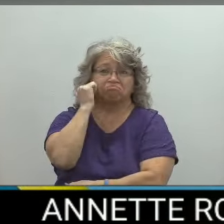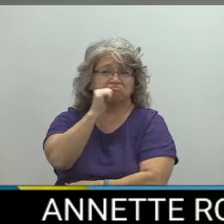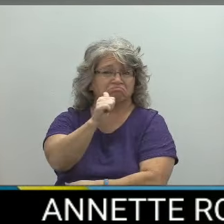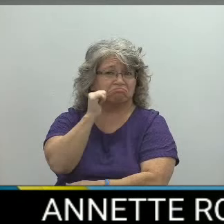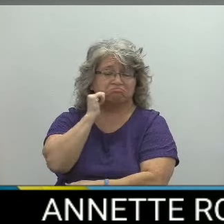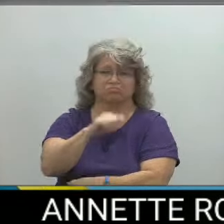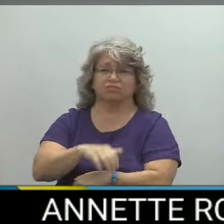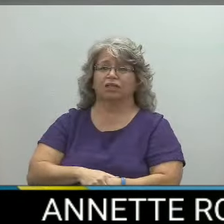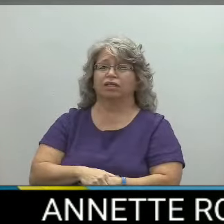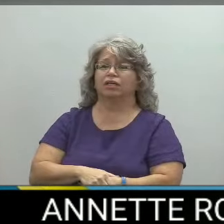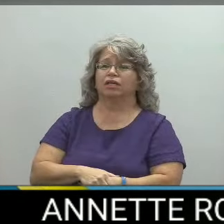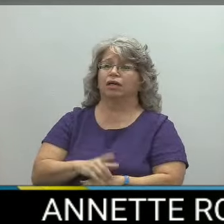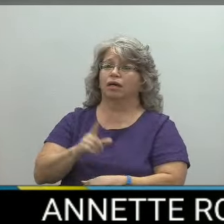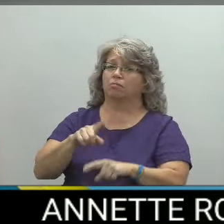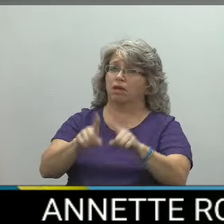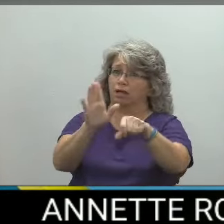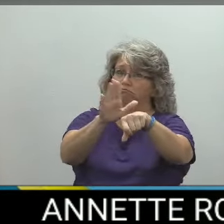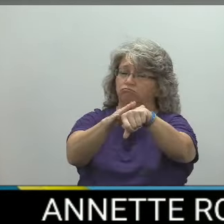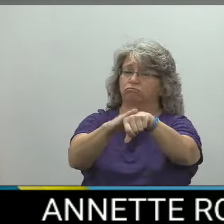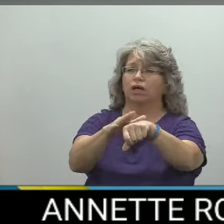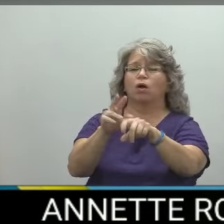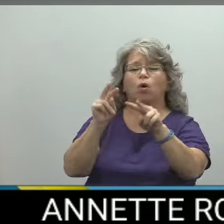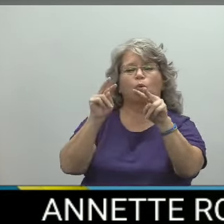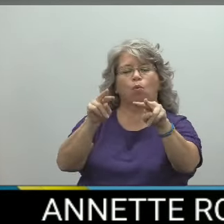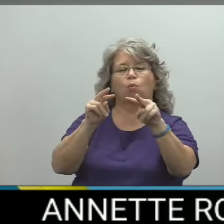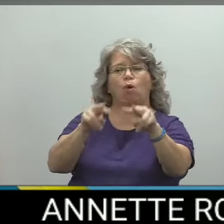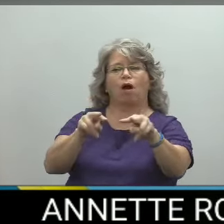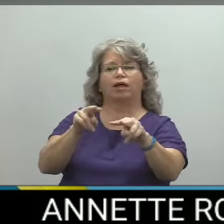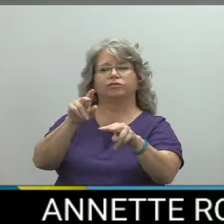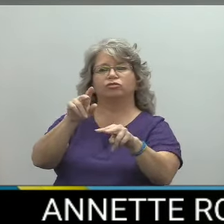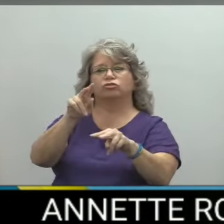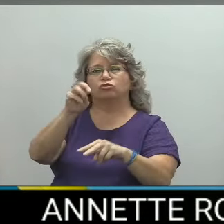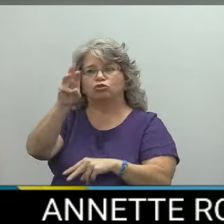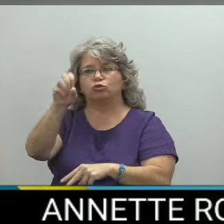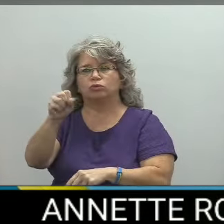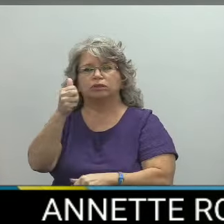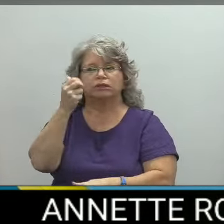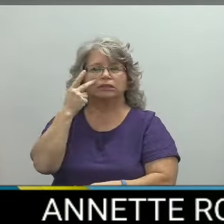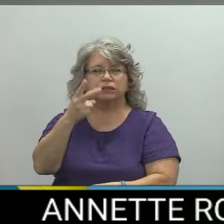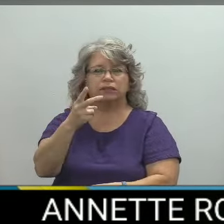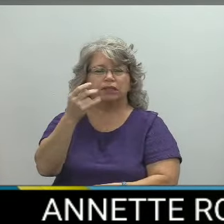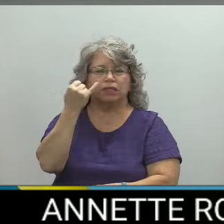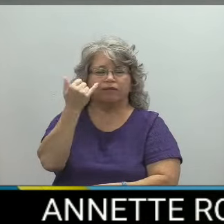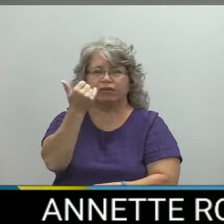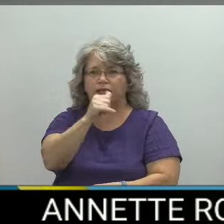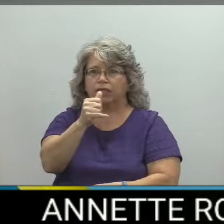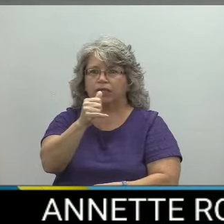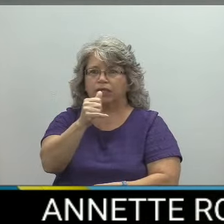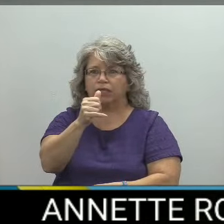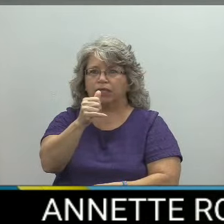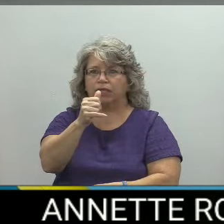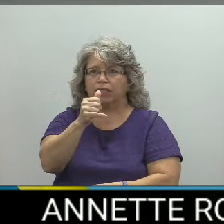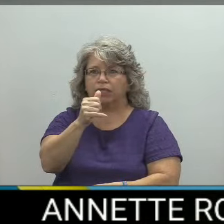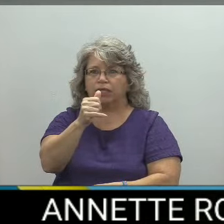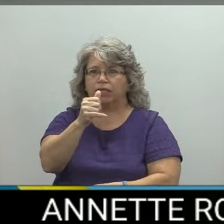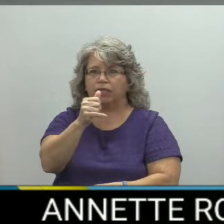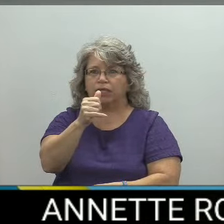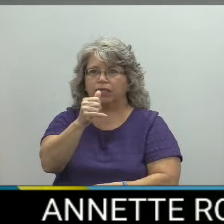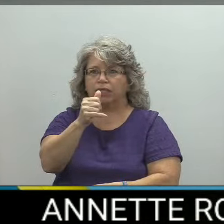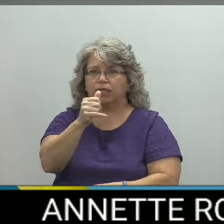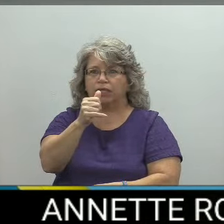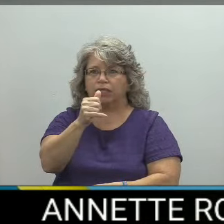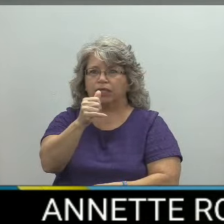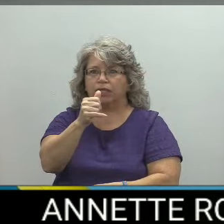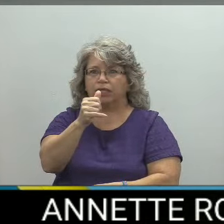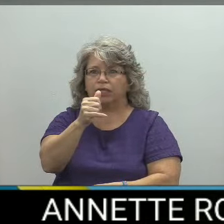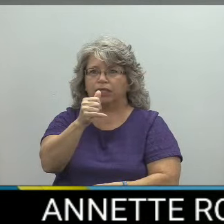to make sure that you're watching the media to see what closes, because I don't predict that the mall will close, but if the